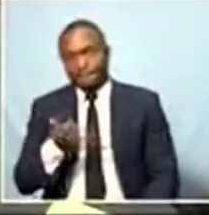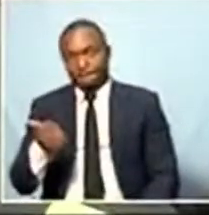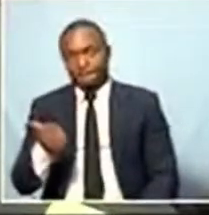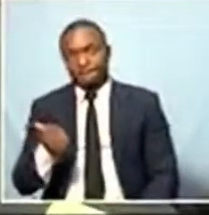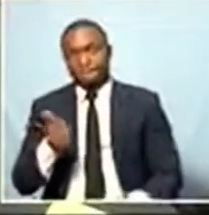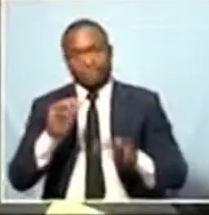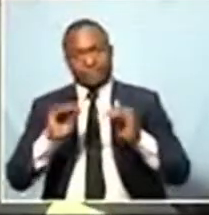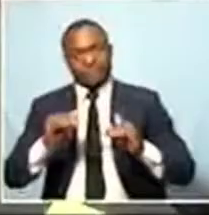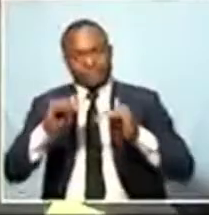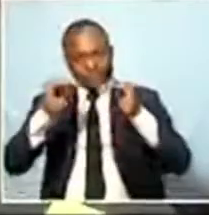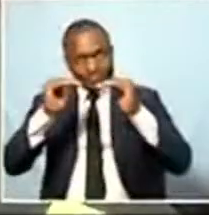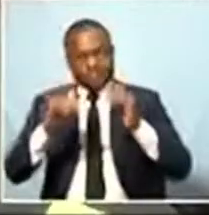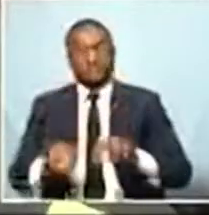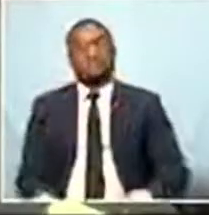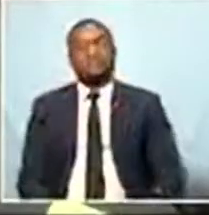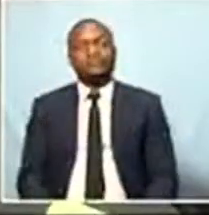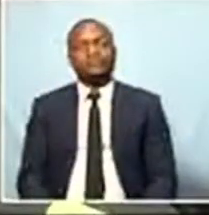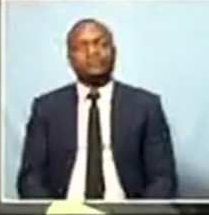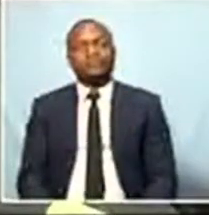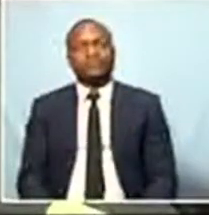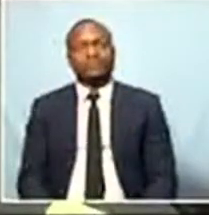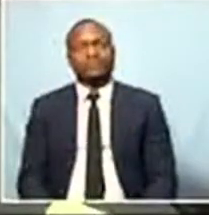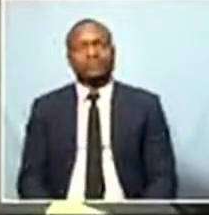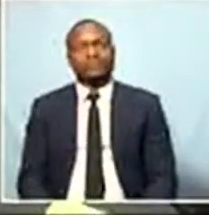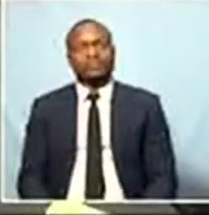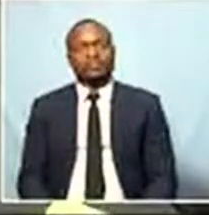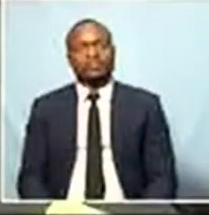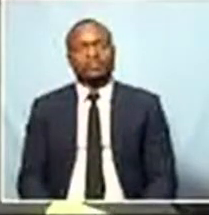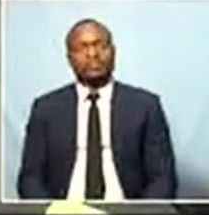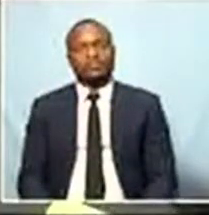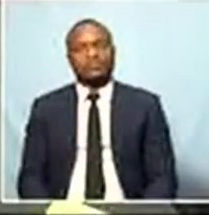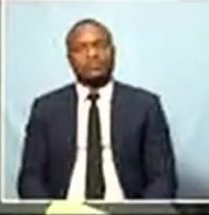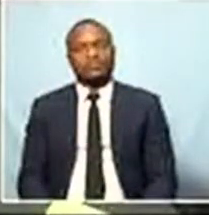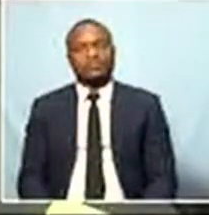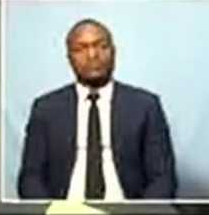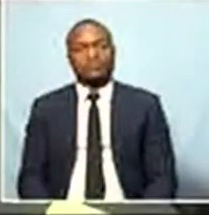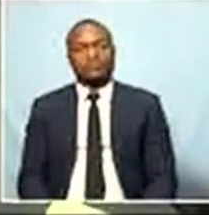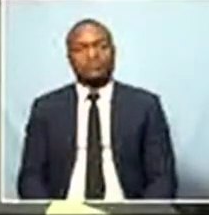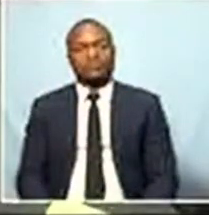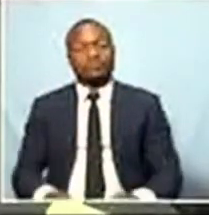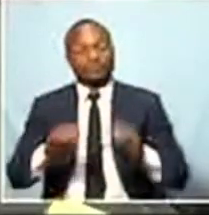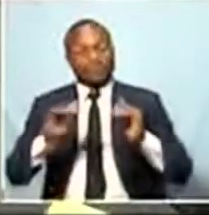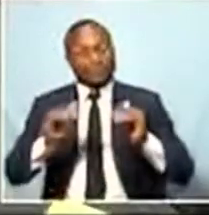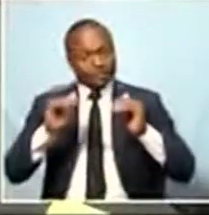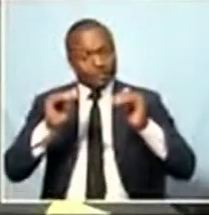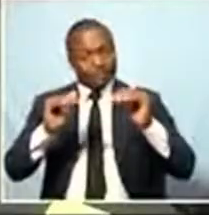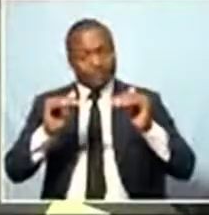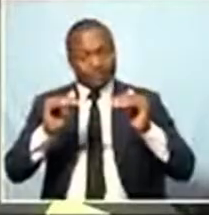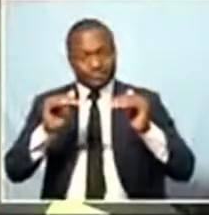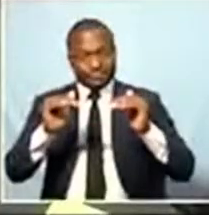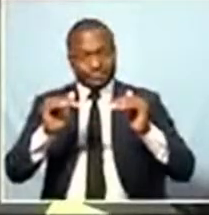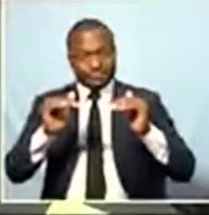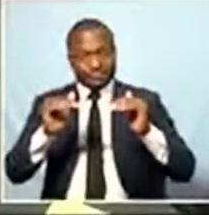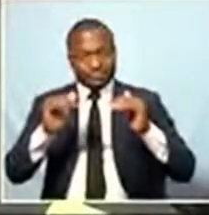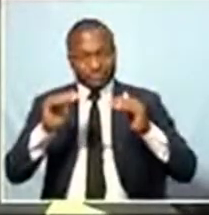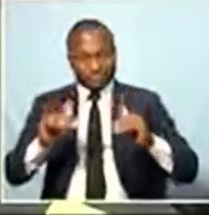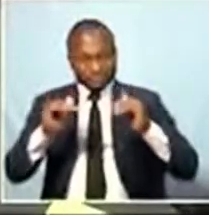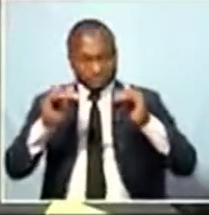rank above, which come and the ranks obviously come with different